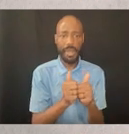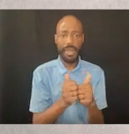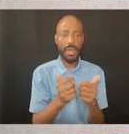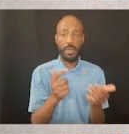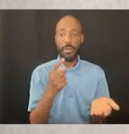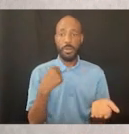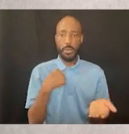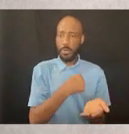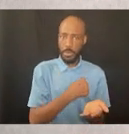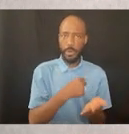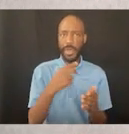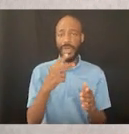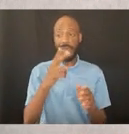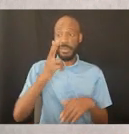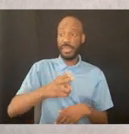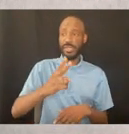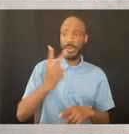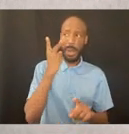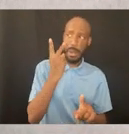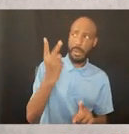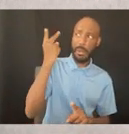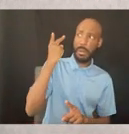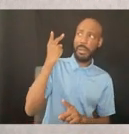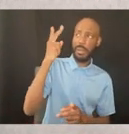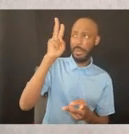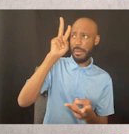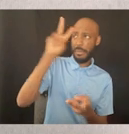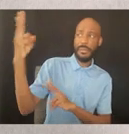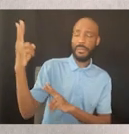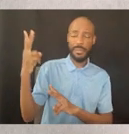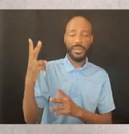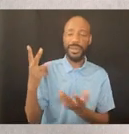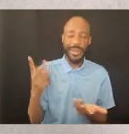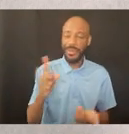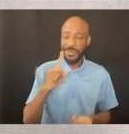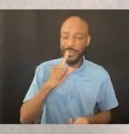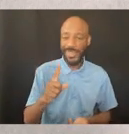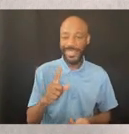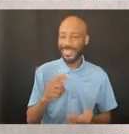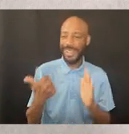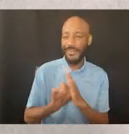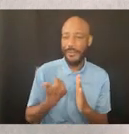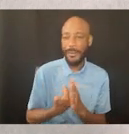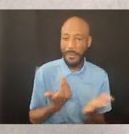how we misrepresent history all the time. And this isn't news, that the idea of